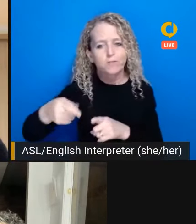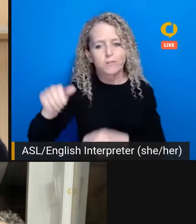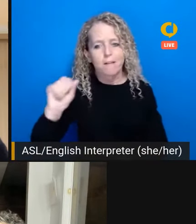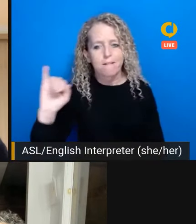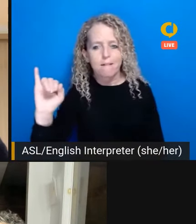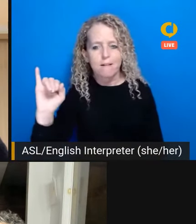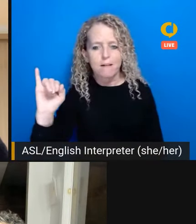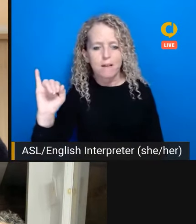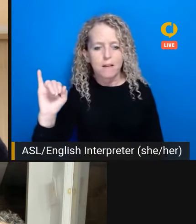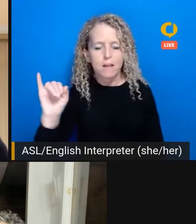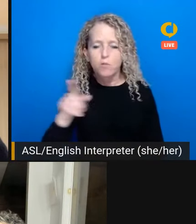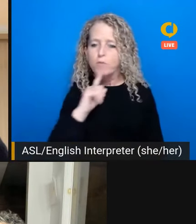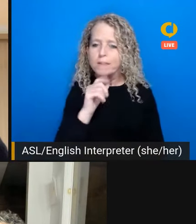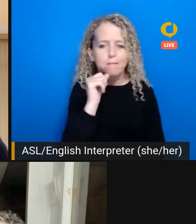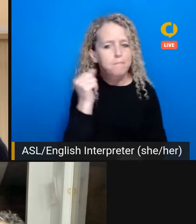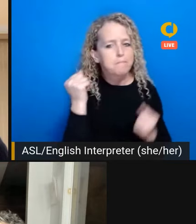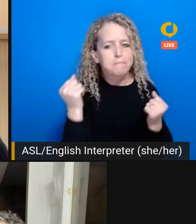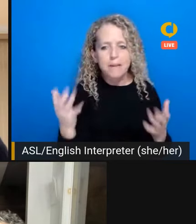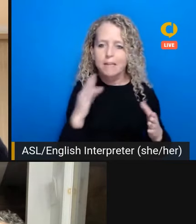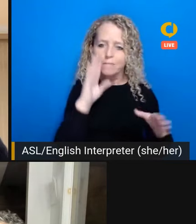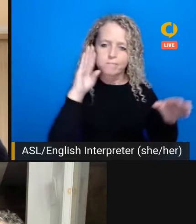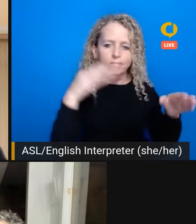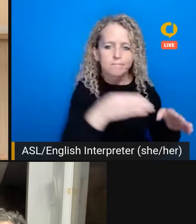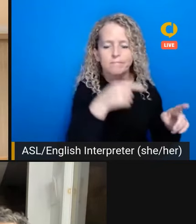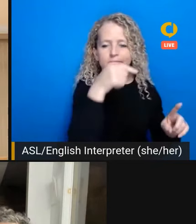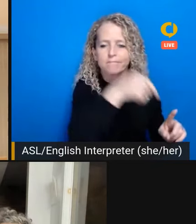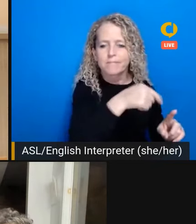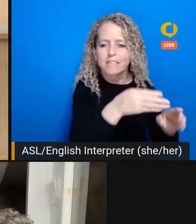are working on generalist AI. And so